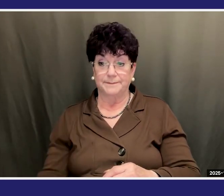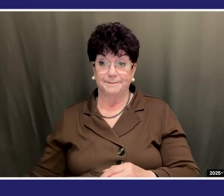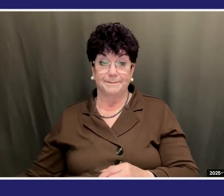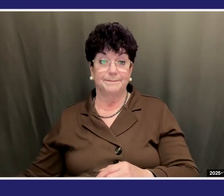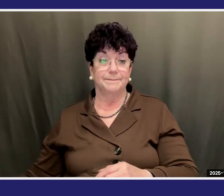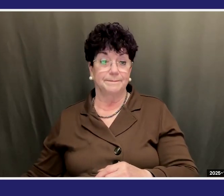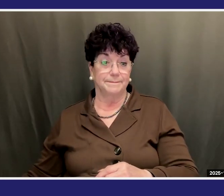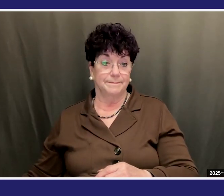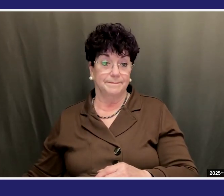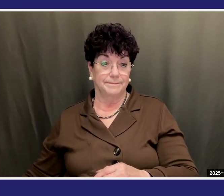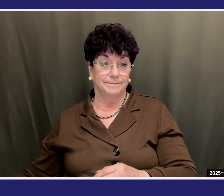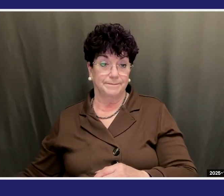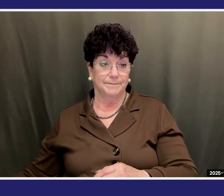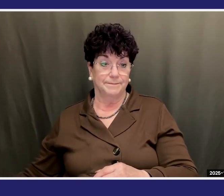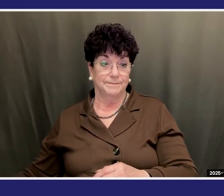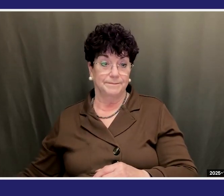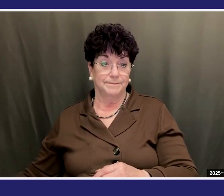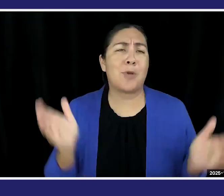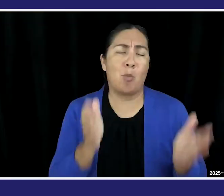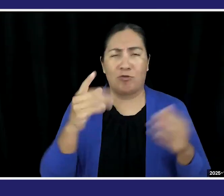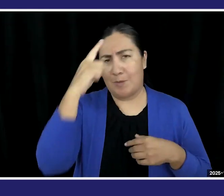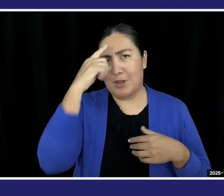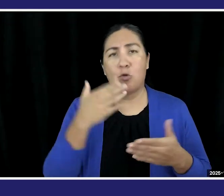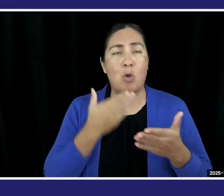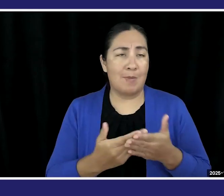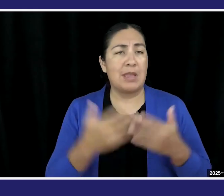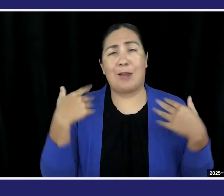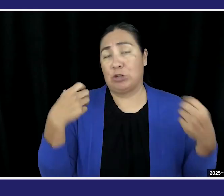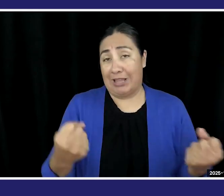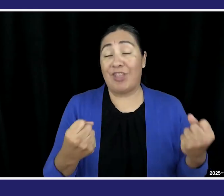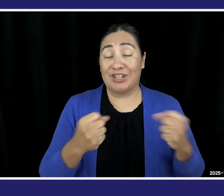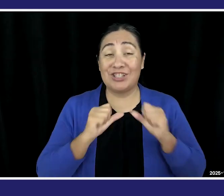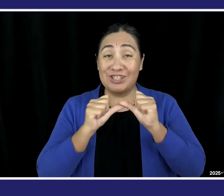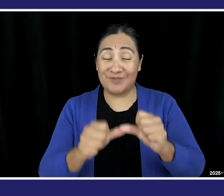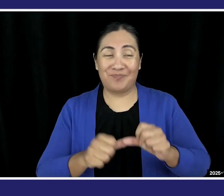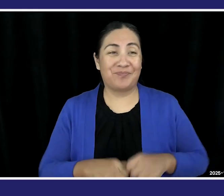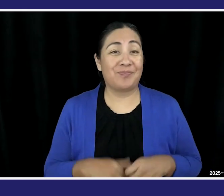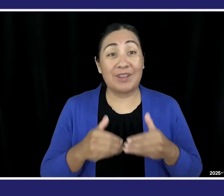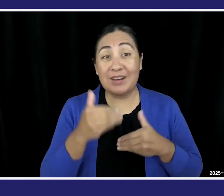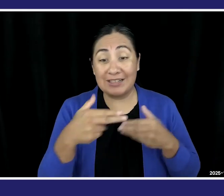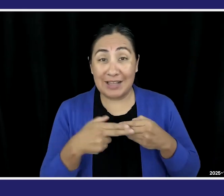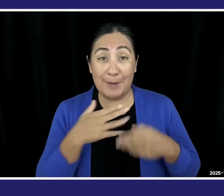stigma reduction and promotion of mental well-being and resilience. Next slide, please.